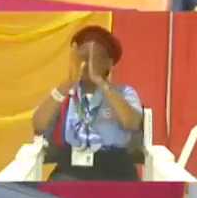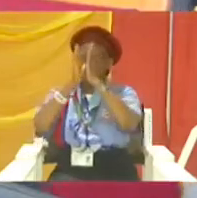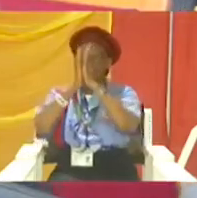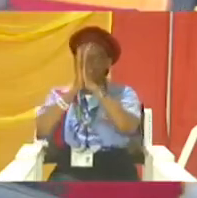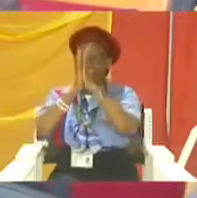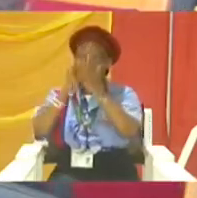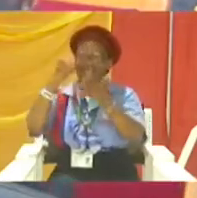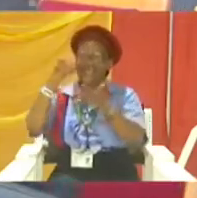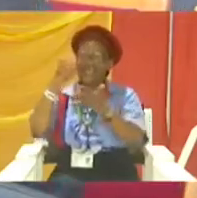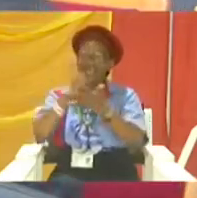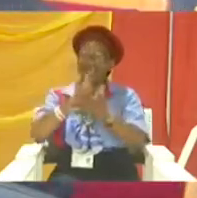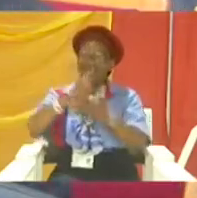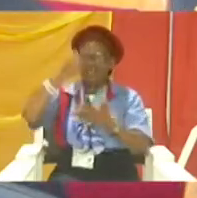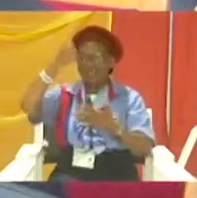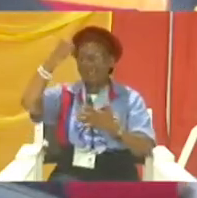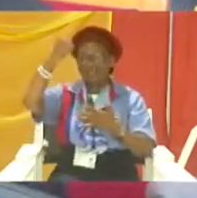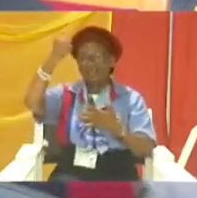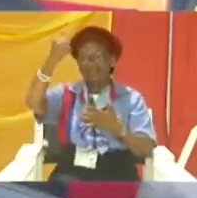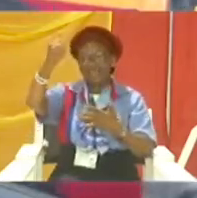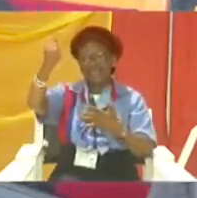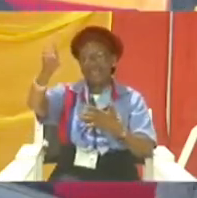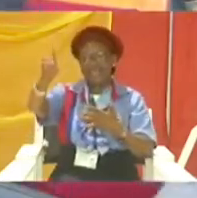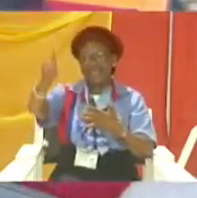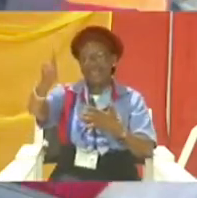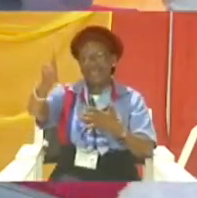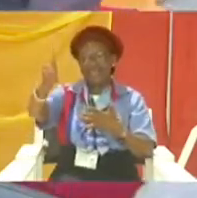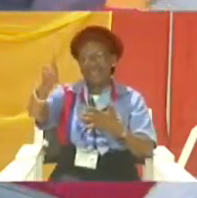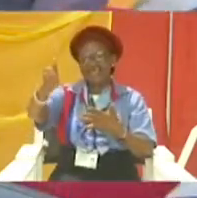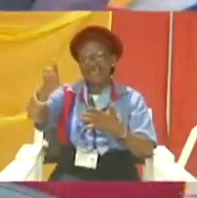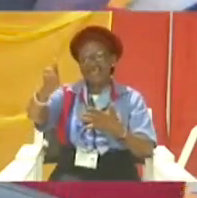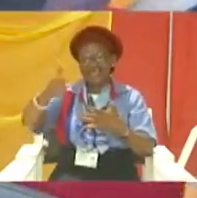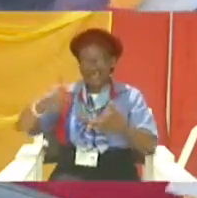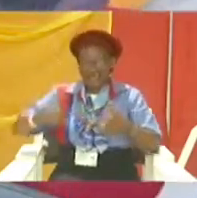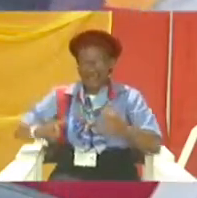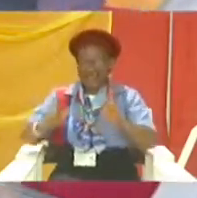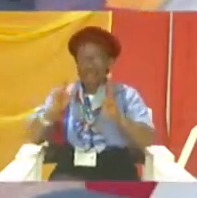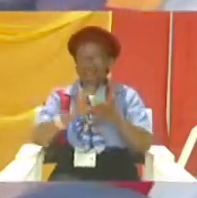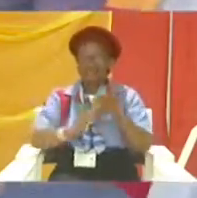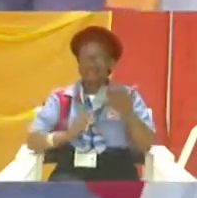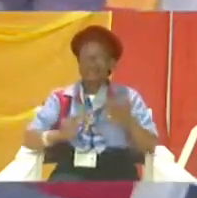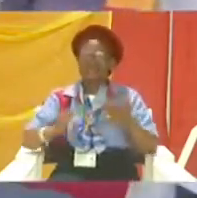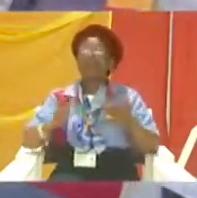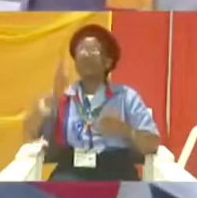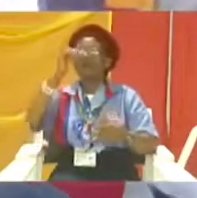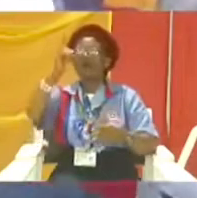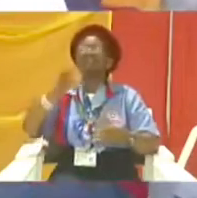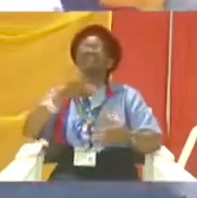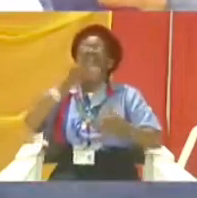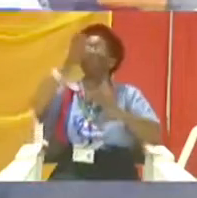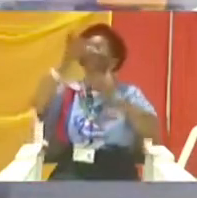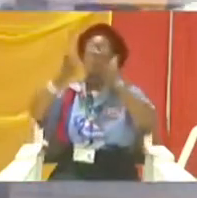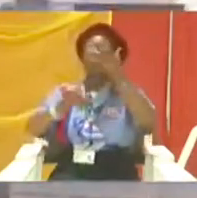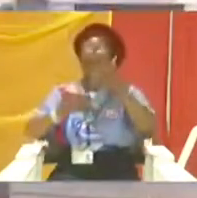prayed. Amen. Amen. Well, let someone shout hallelujah.